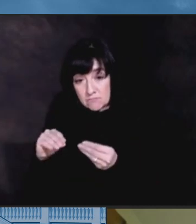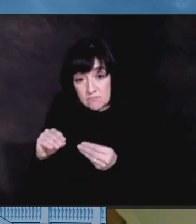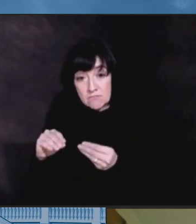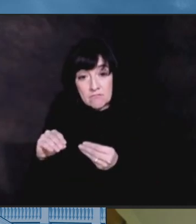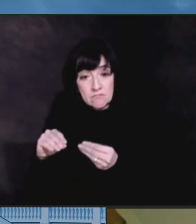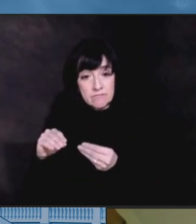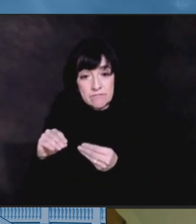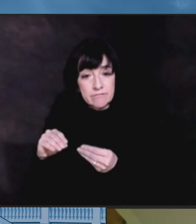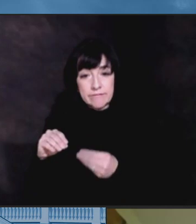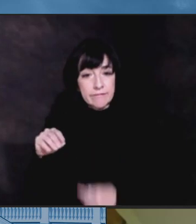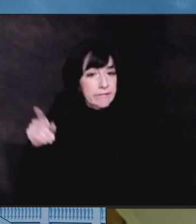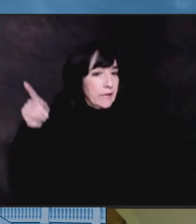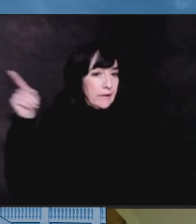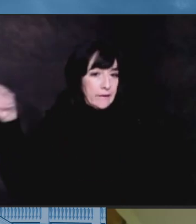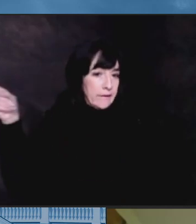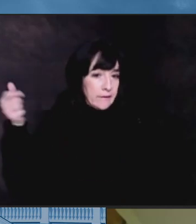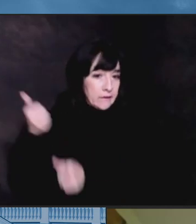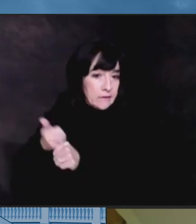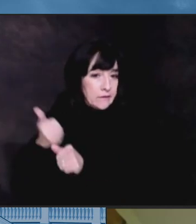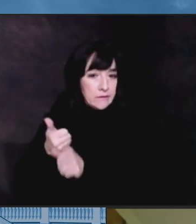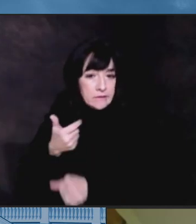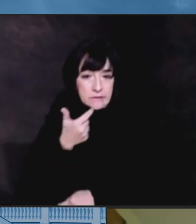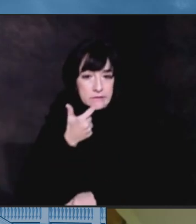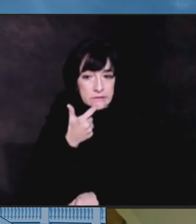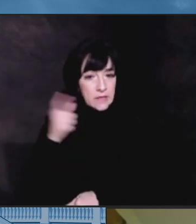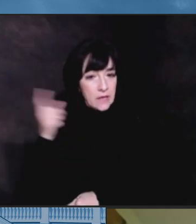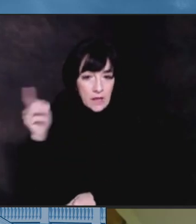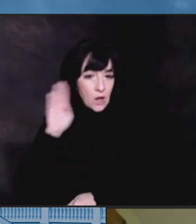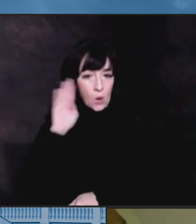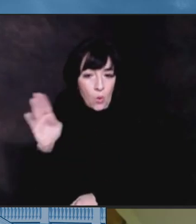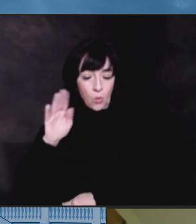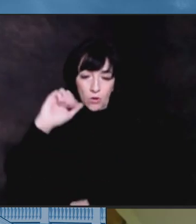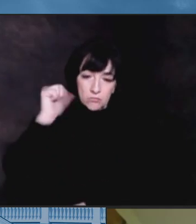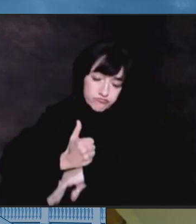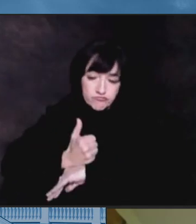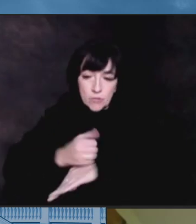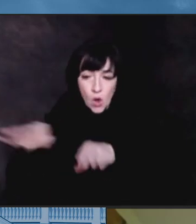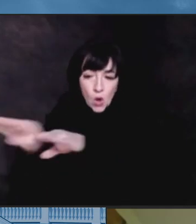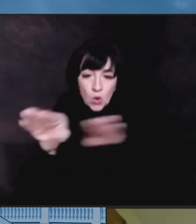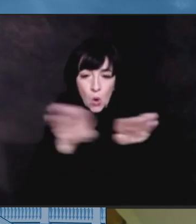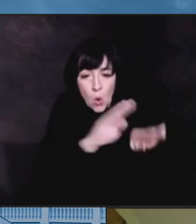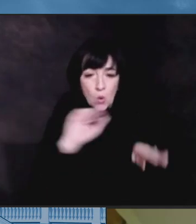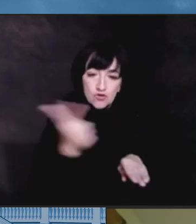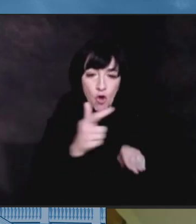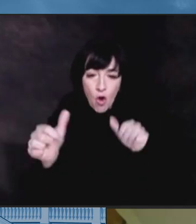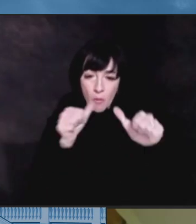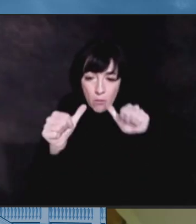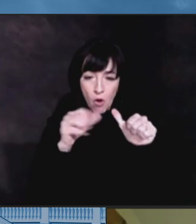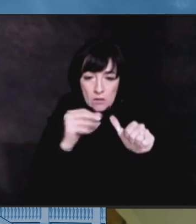would close all bars and open all schools. And we